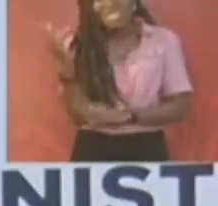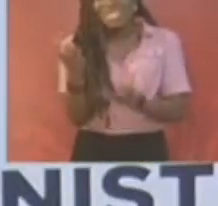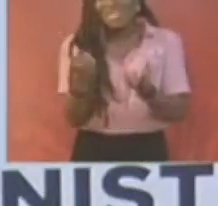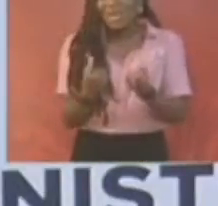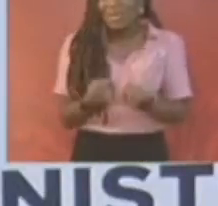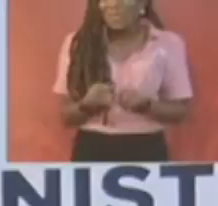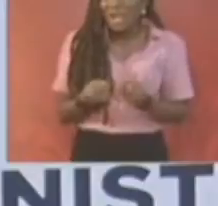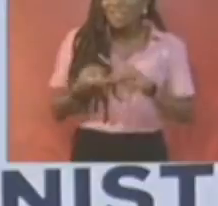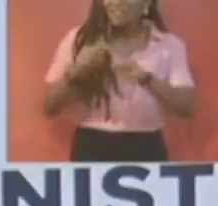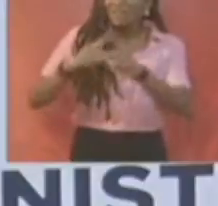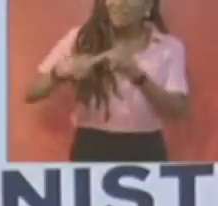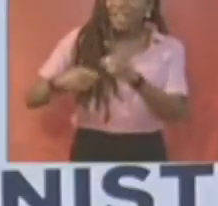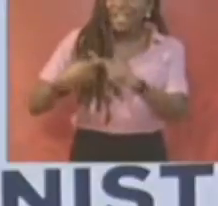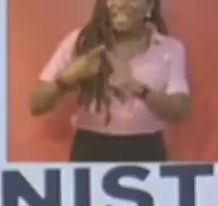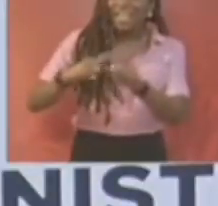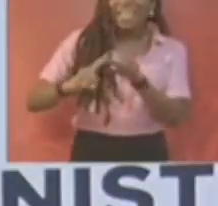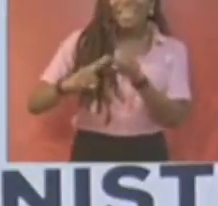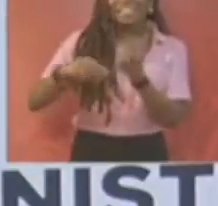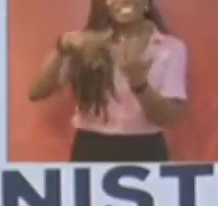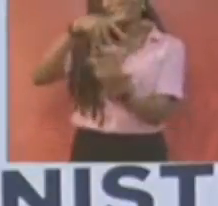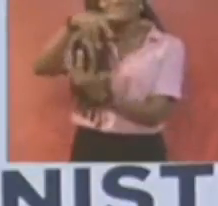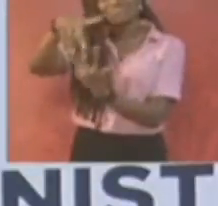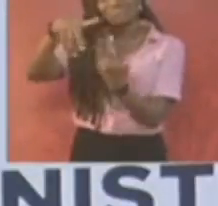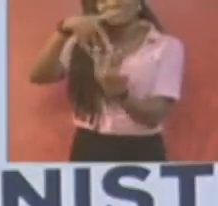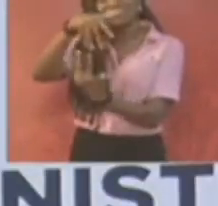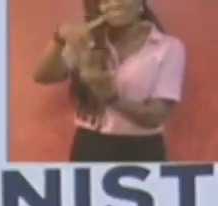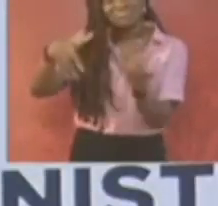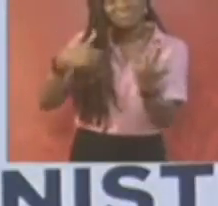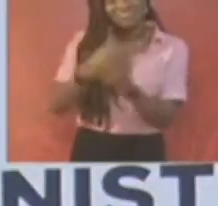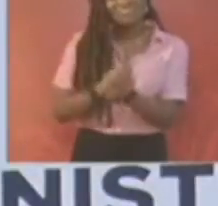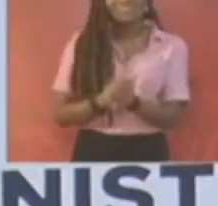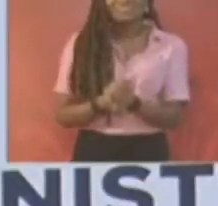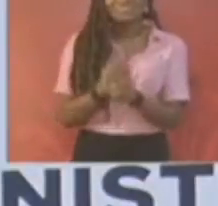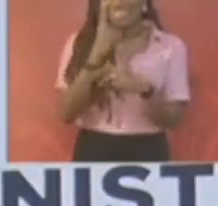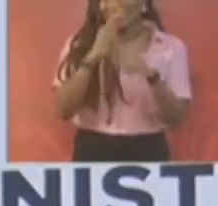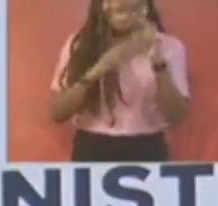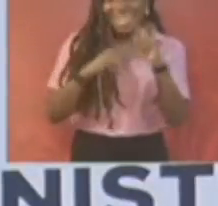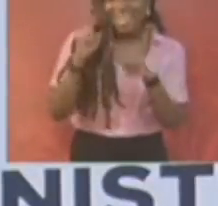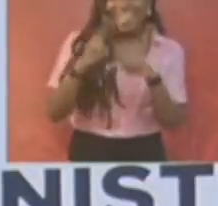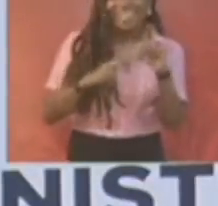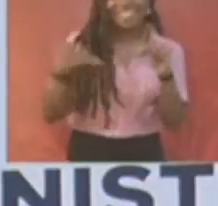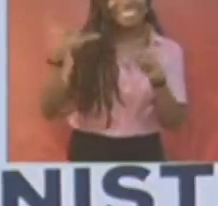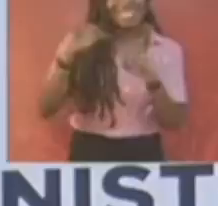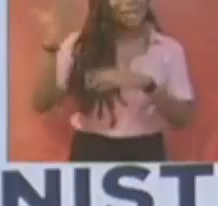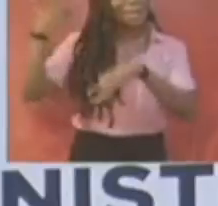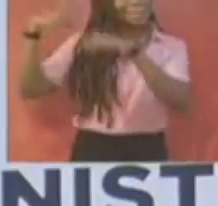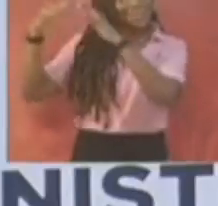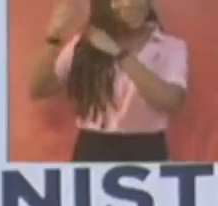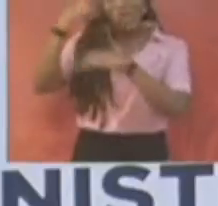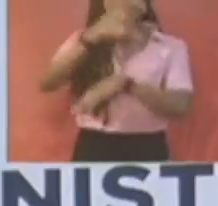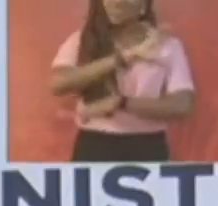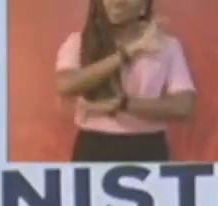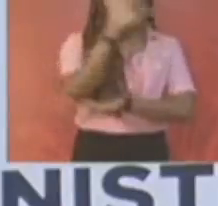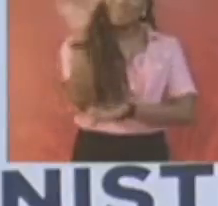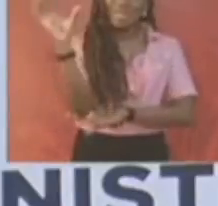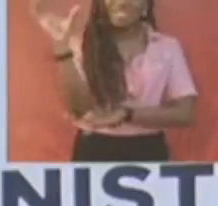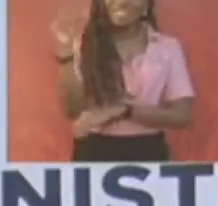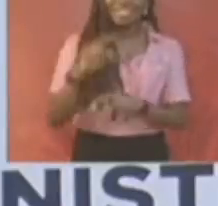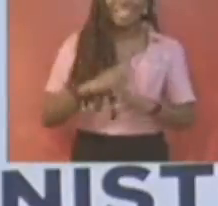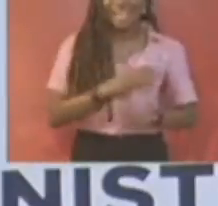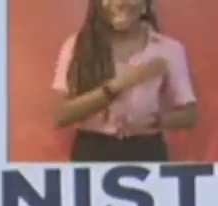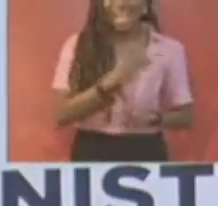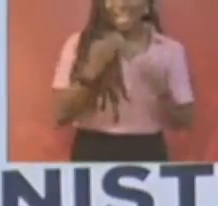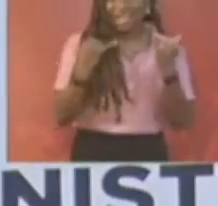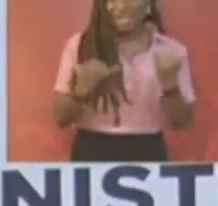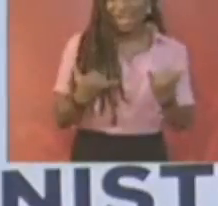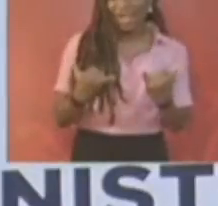see friends, to mingle the way we would usually have done in the past for the Christmas season. And because of